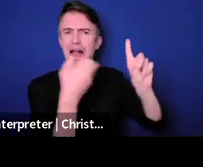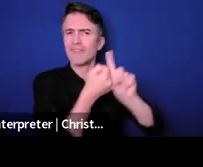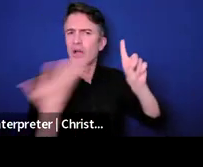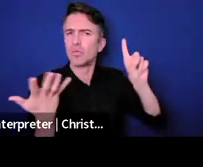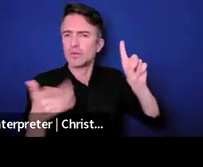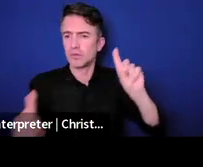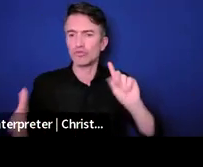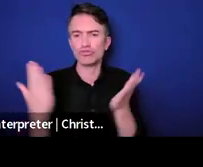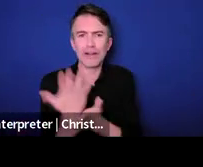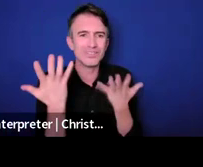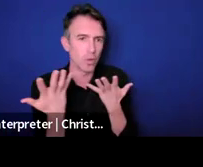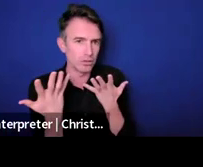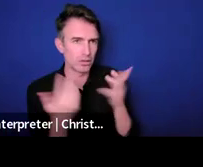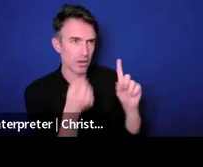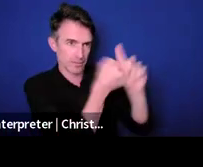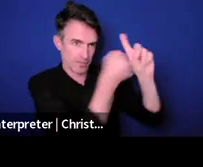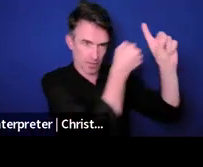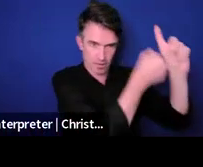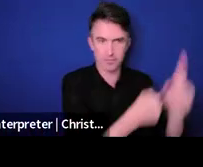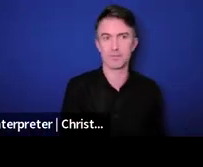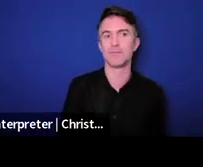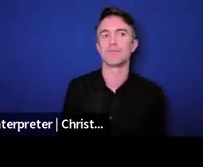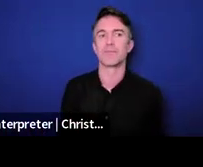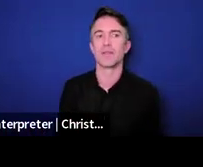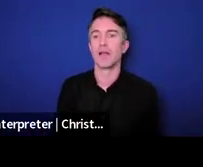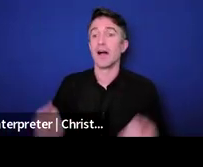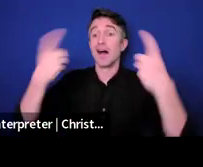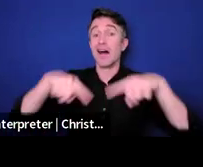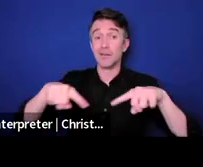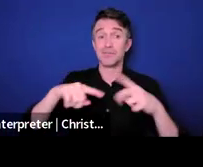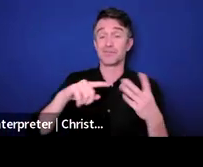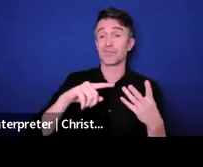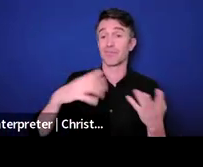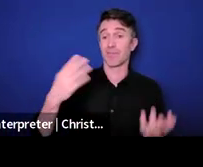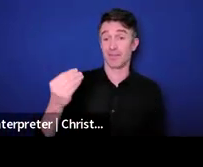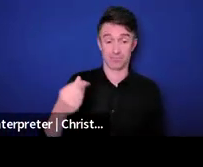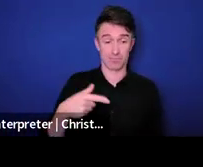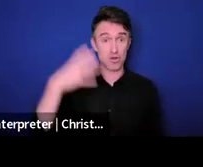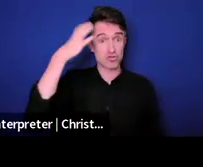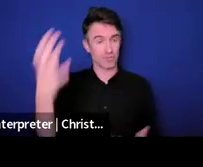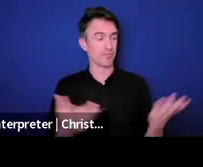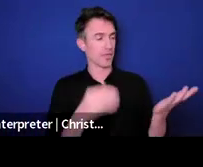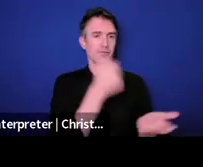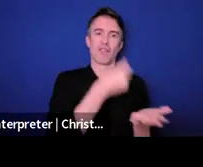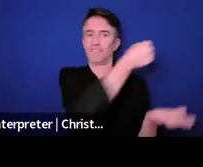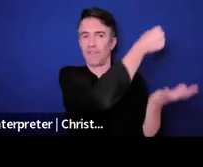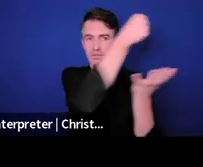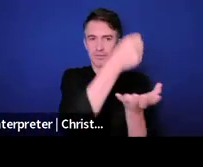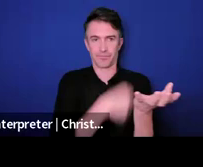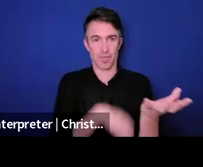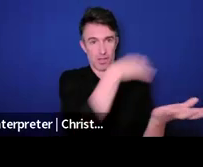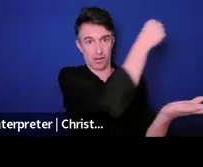which obviously is important because that is what most of the public works and public finance